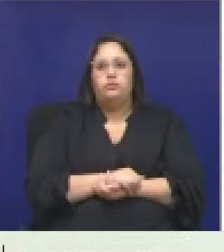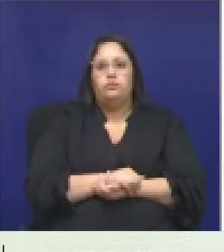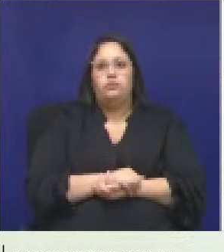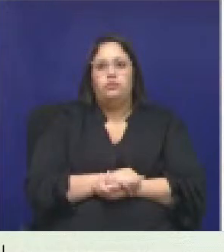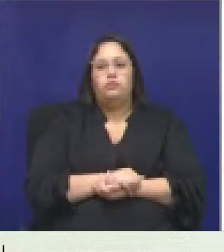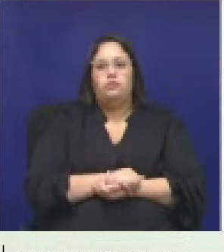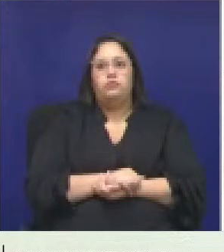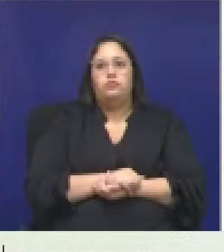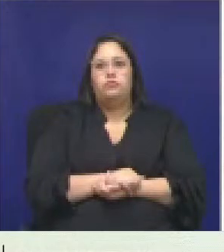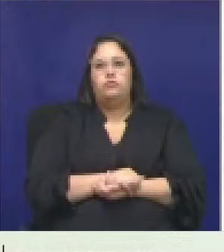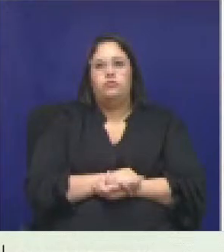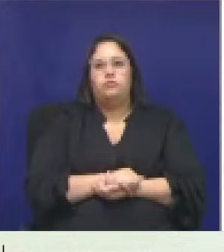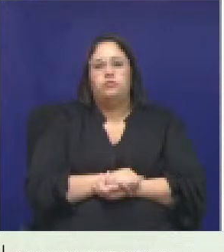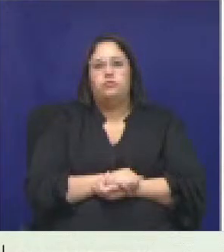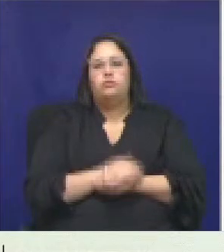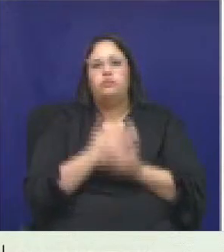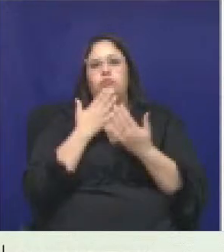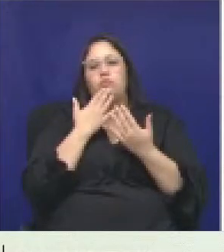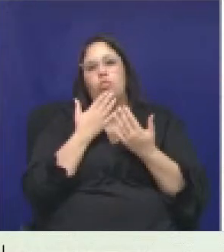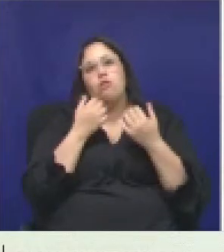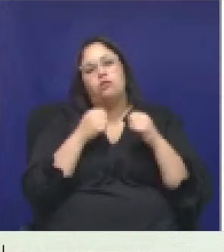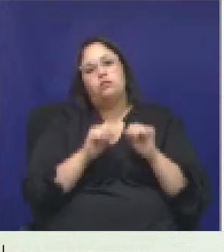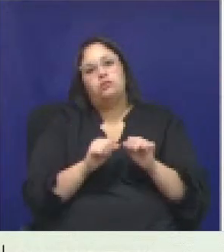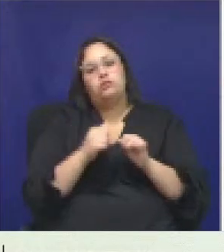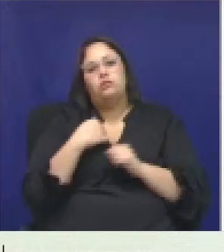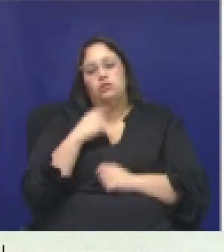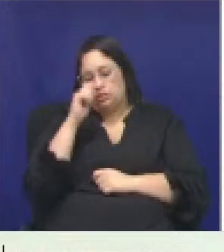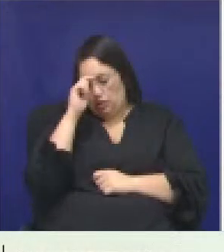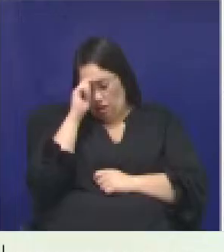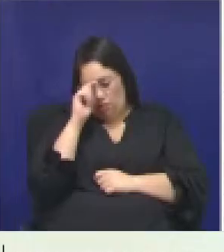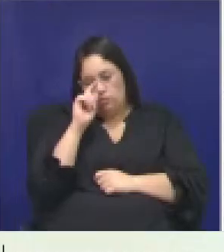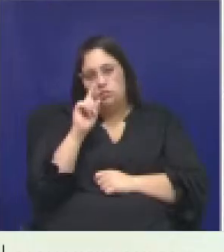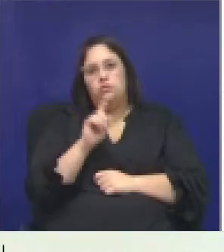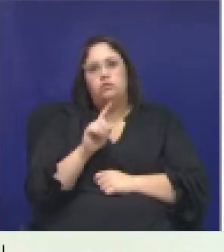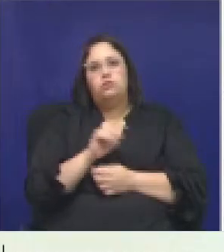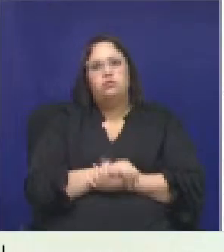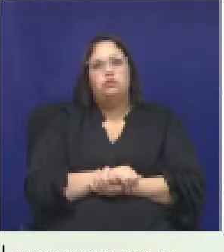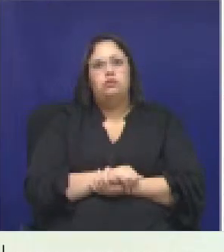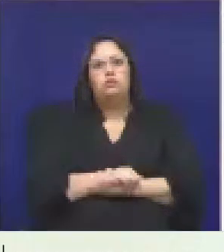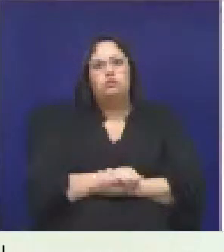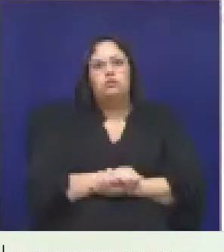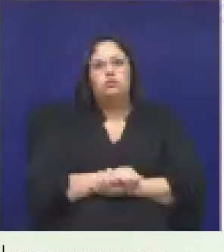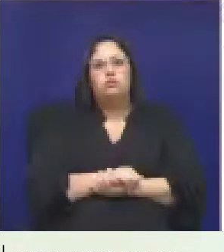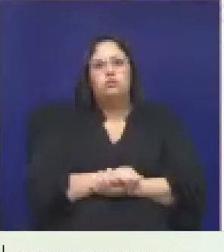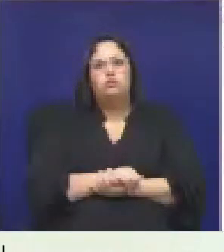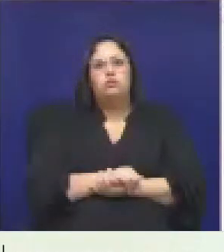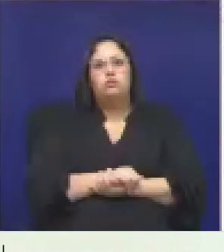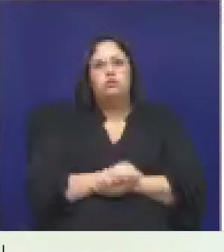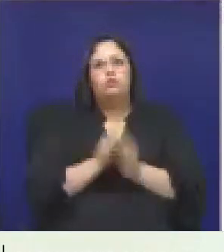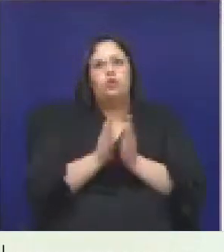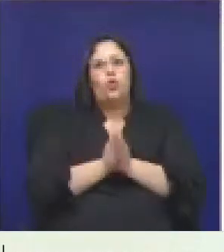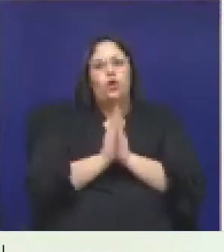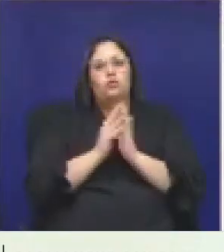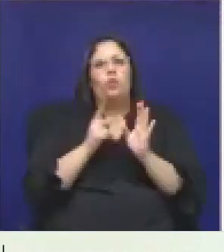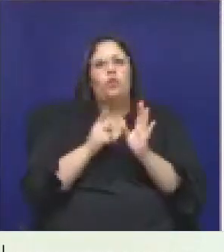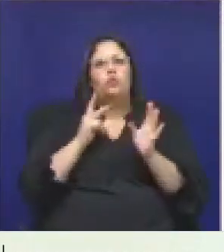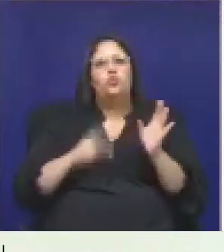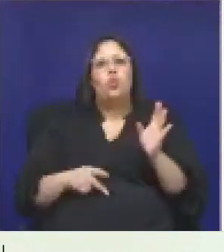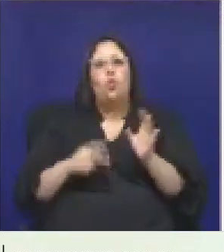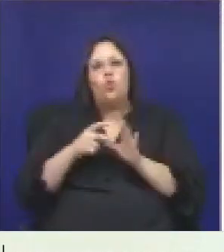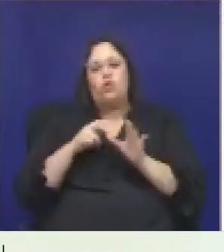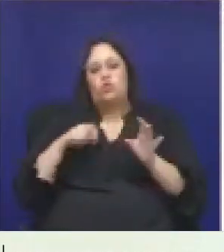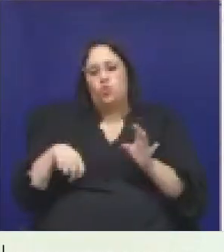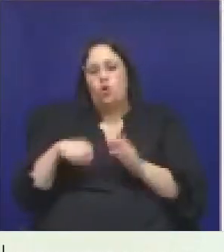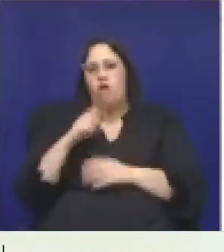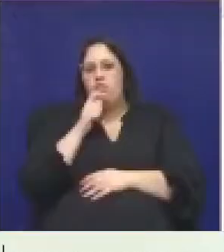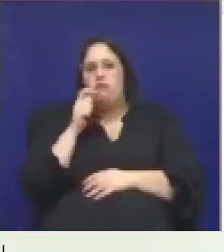Honorable. Thank you very much, Chair. I think what you requested was a withdrawal of the comment. And